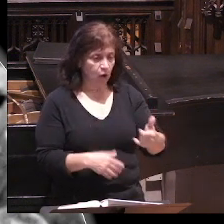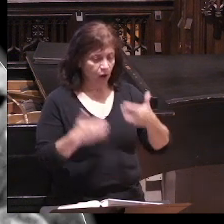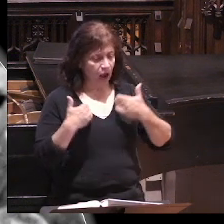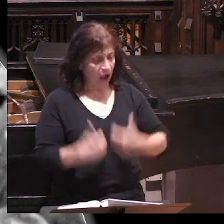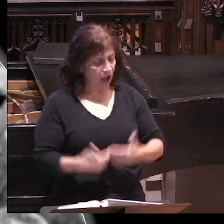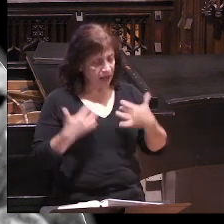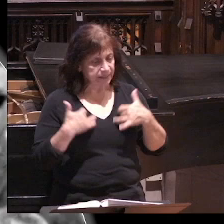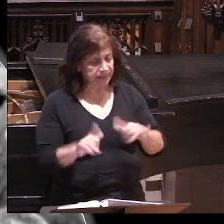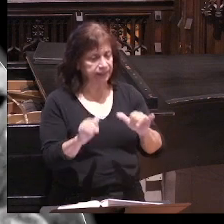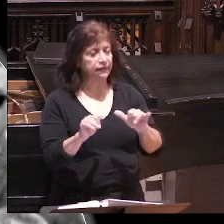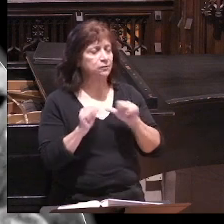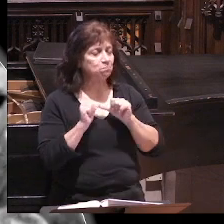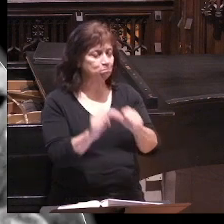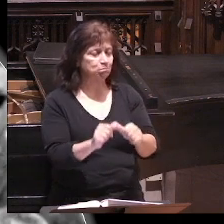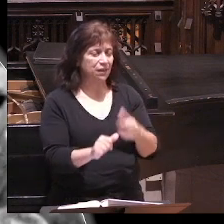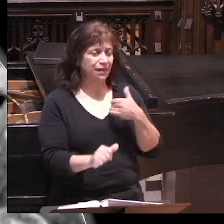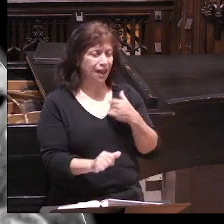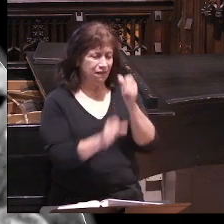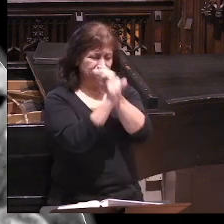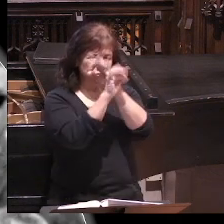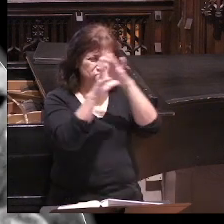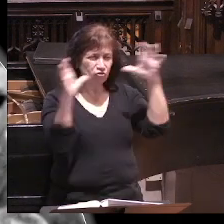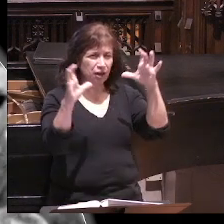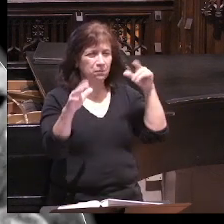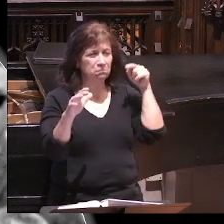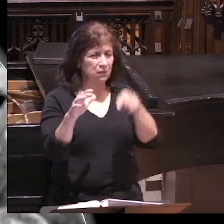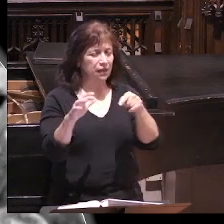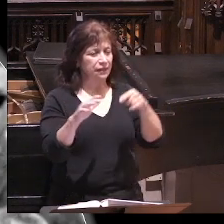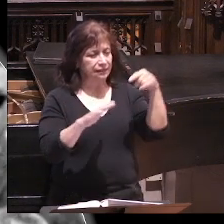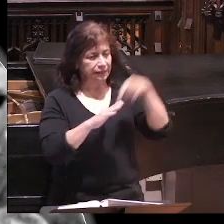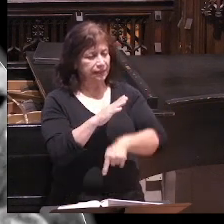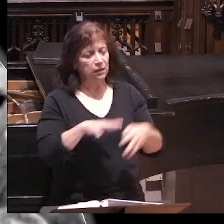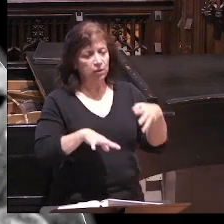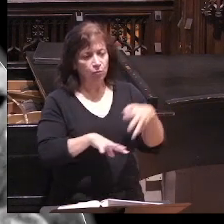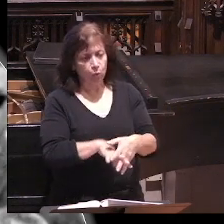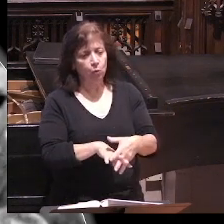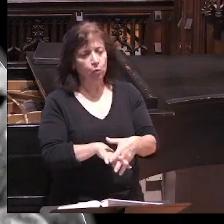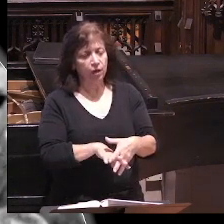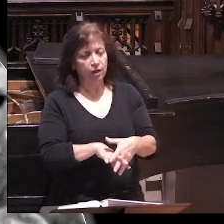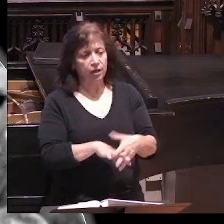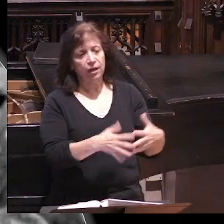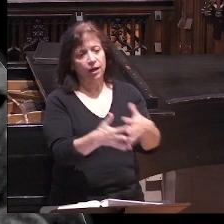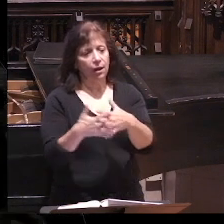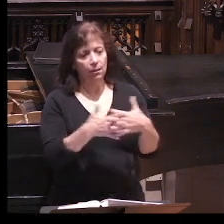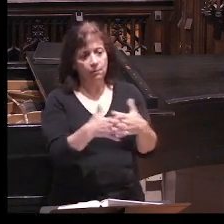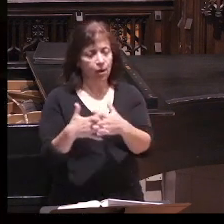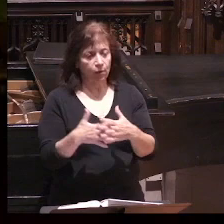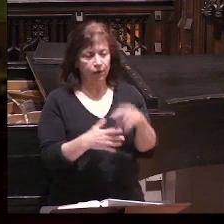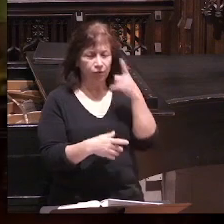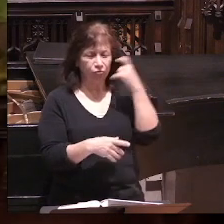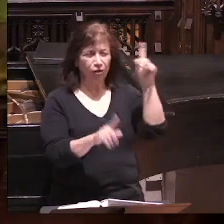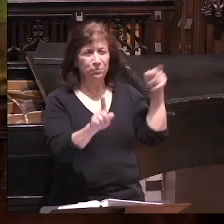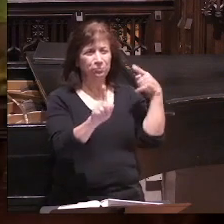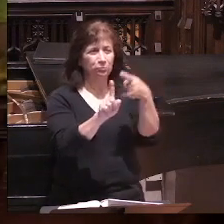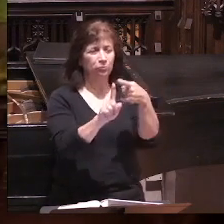I still have a dream. It is a dream deeply rooted in the American dream.